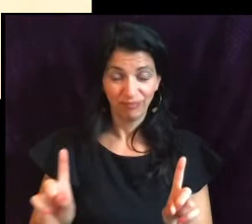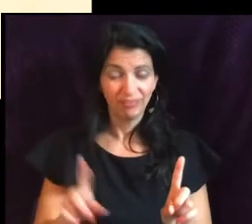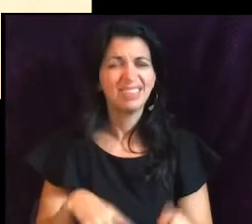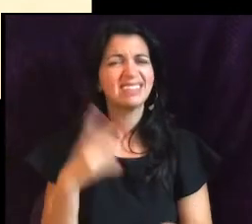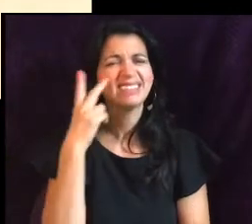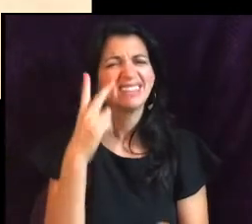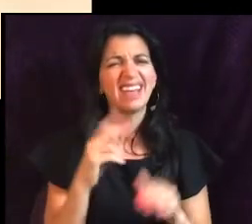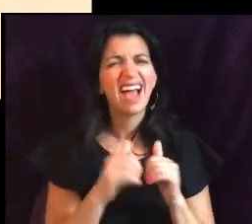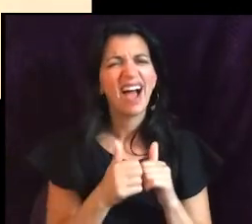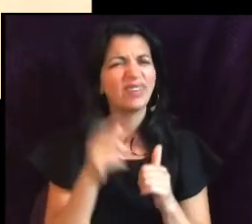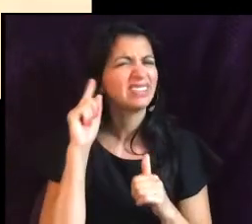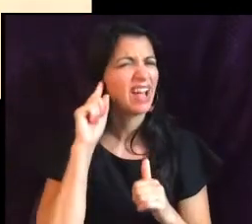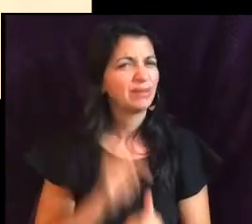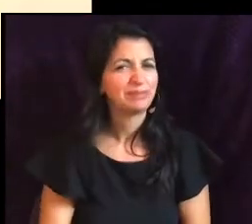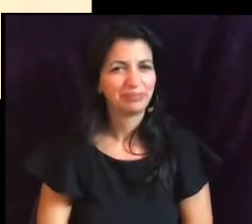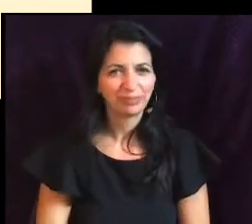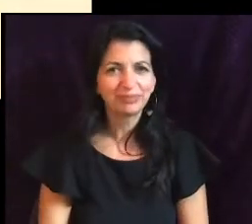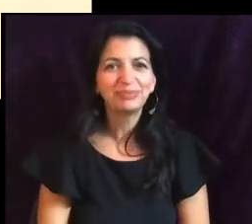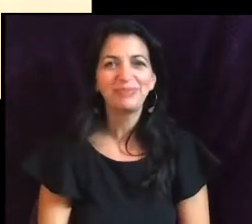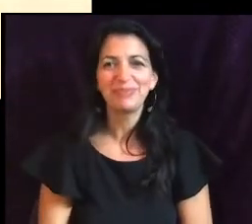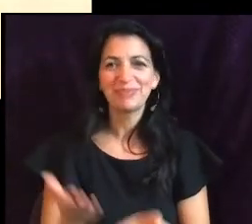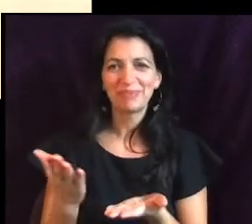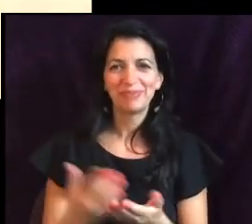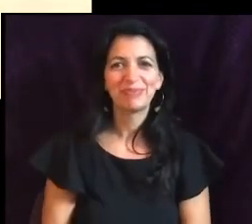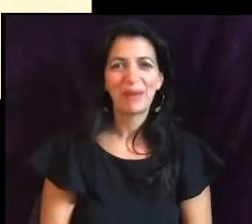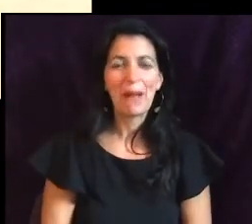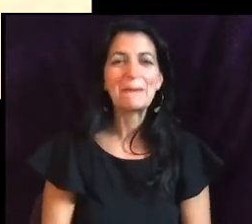see how each of them sound.